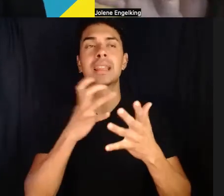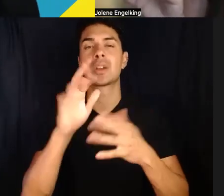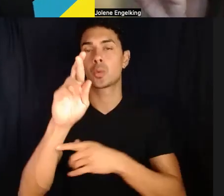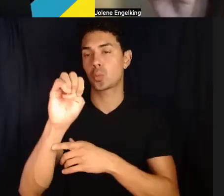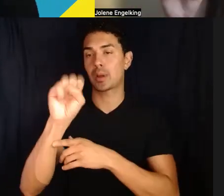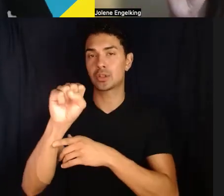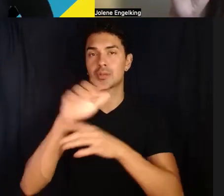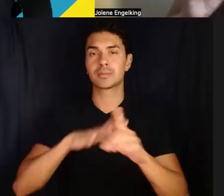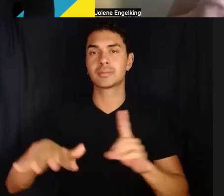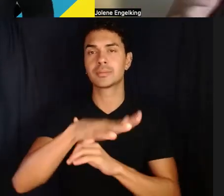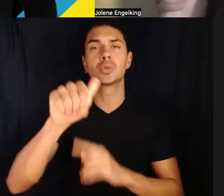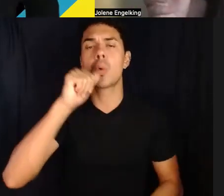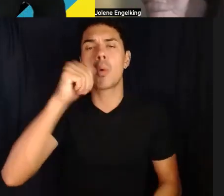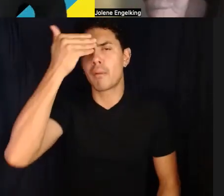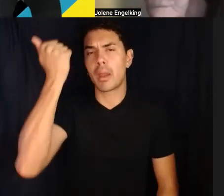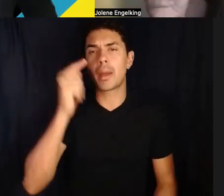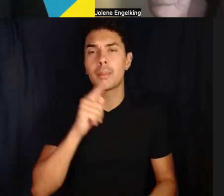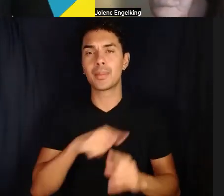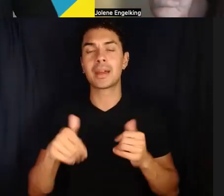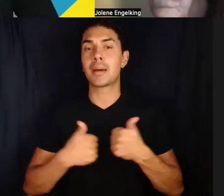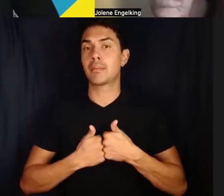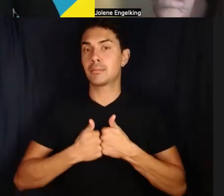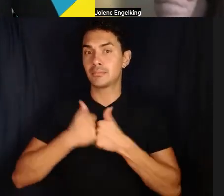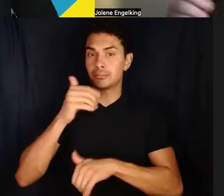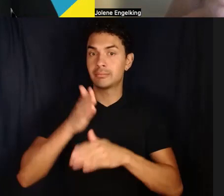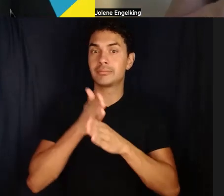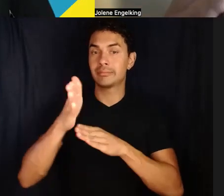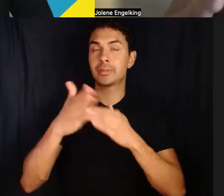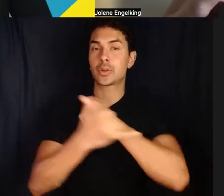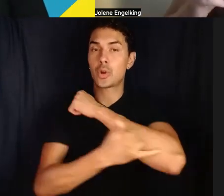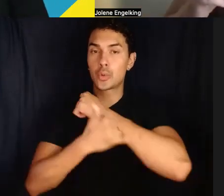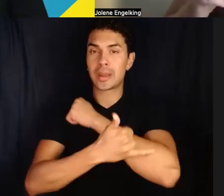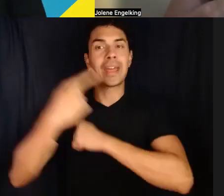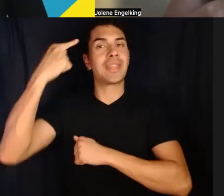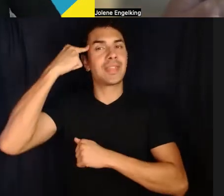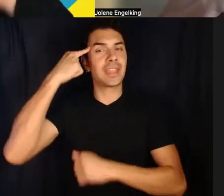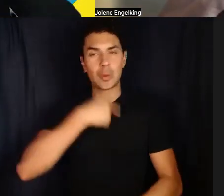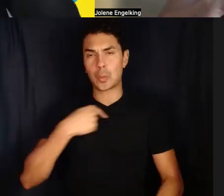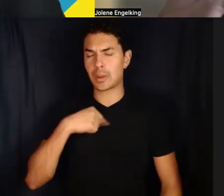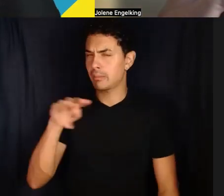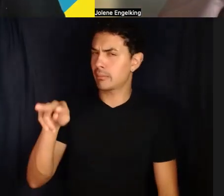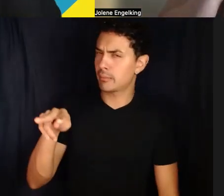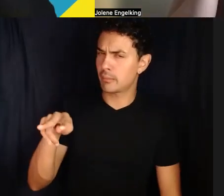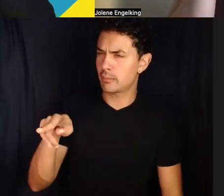around, you don't forget, but the vast majority of the country seems to think that we are something else, that we are